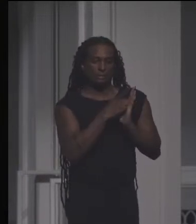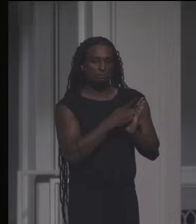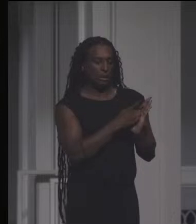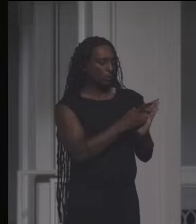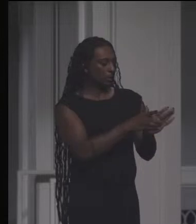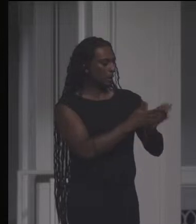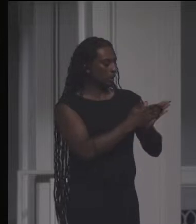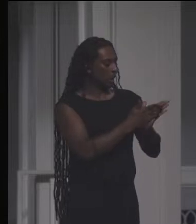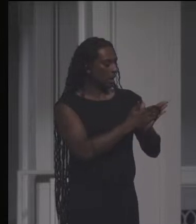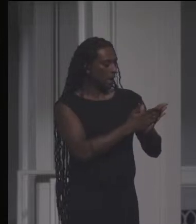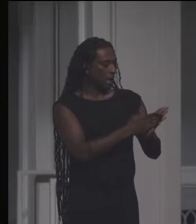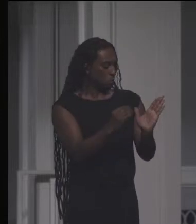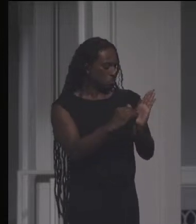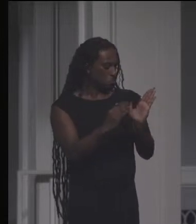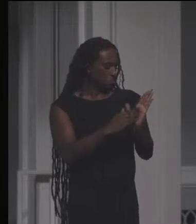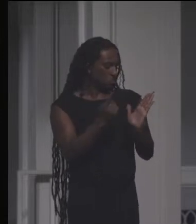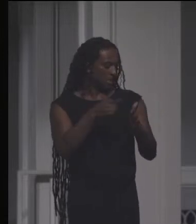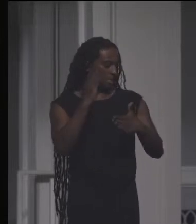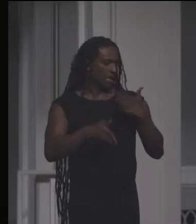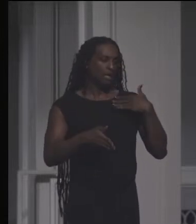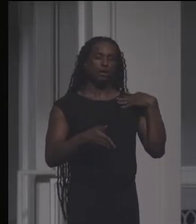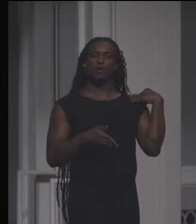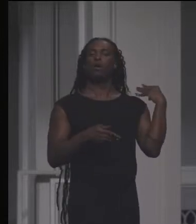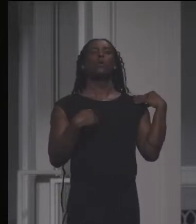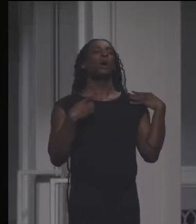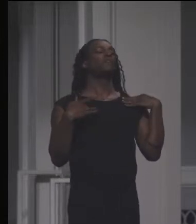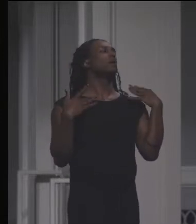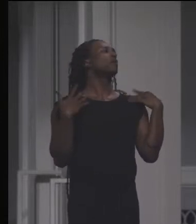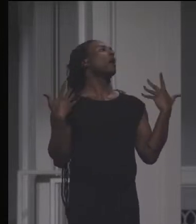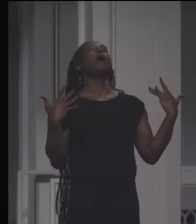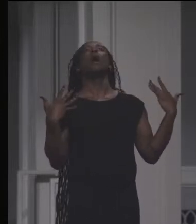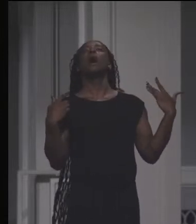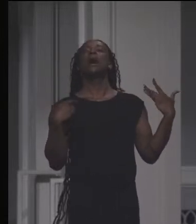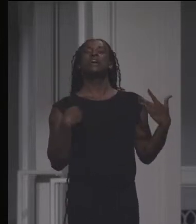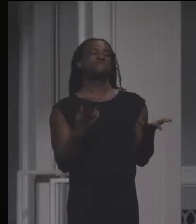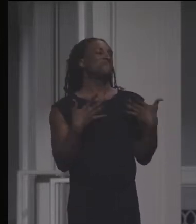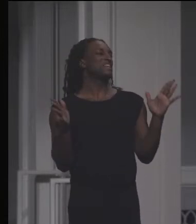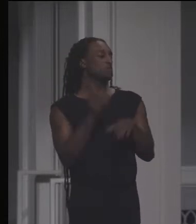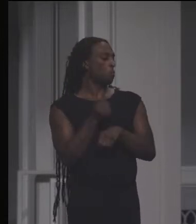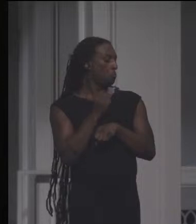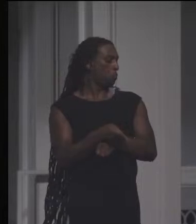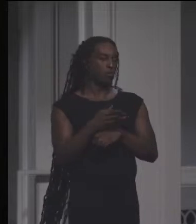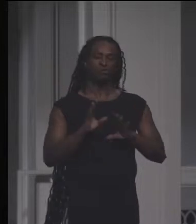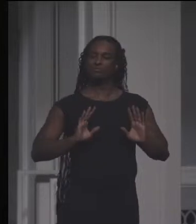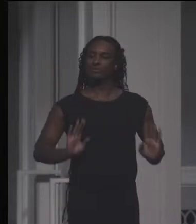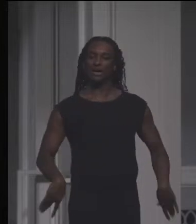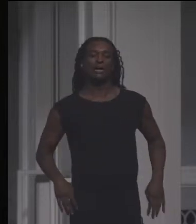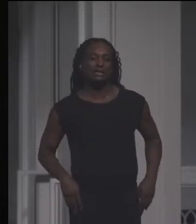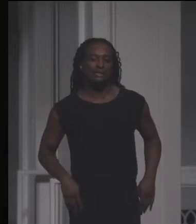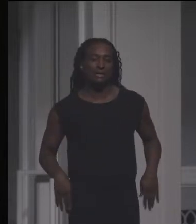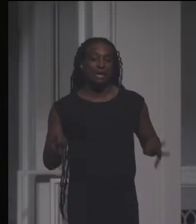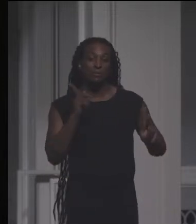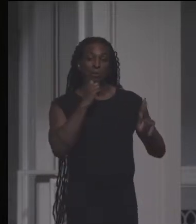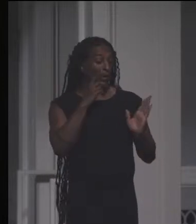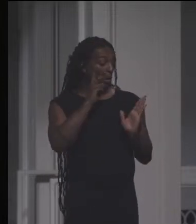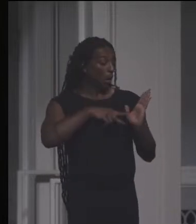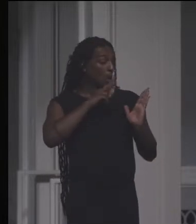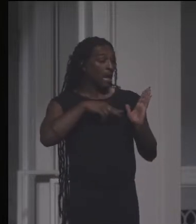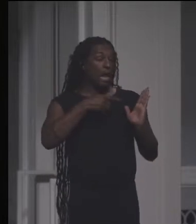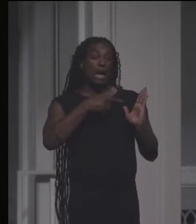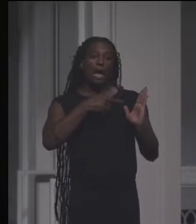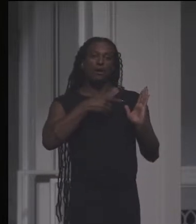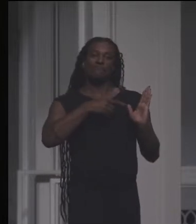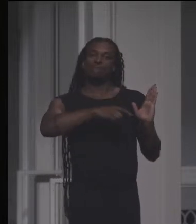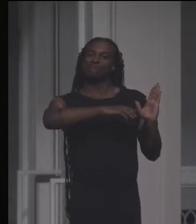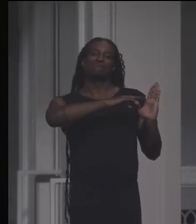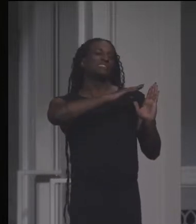I felt triumphant. I thought, No one who reads this book will ever believe